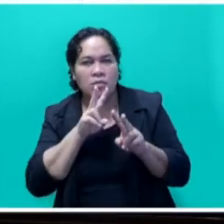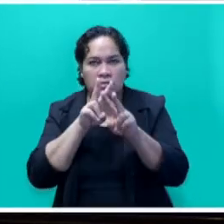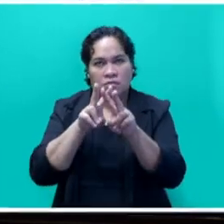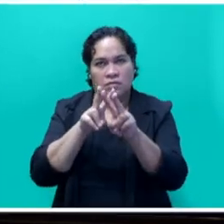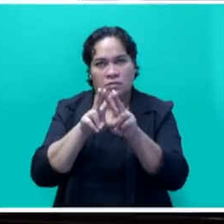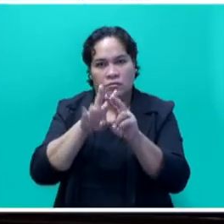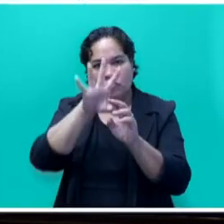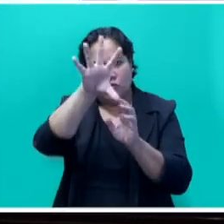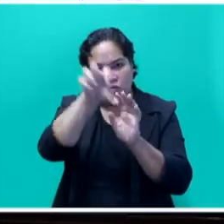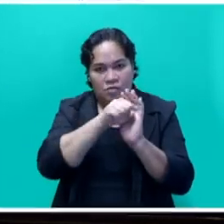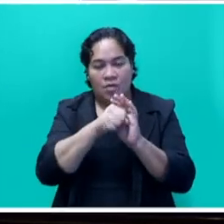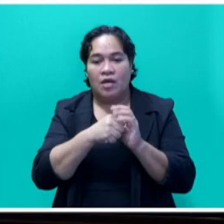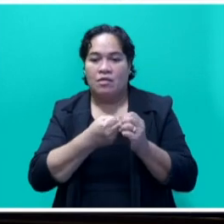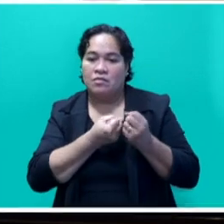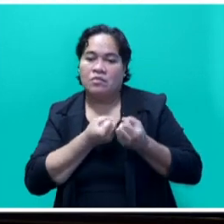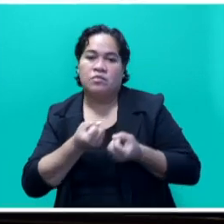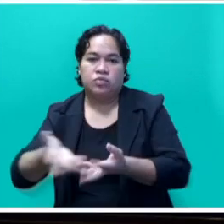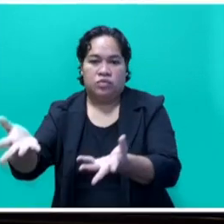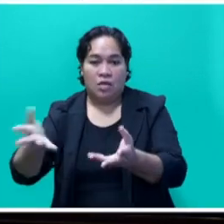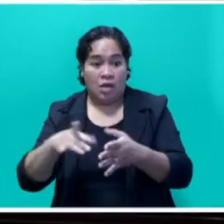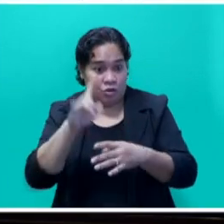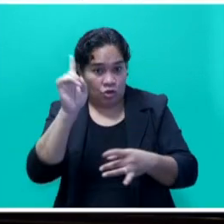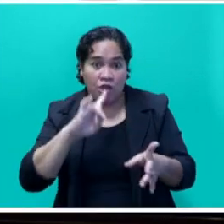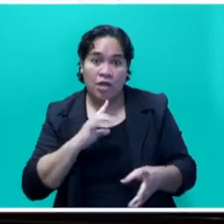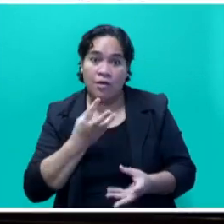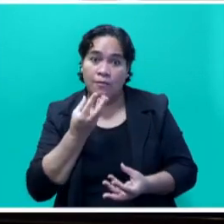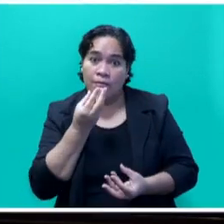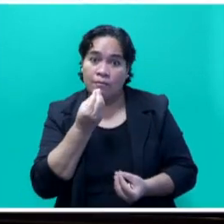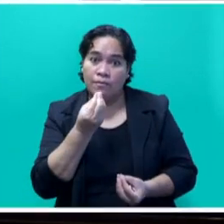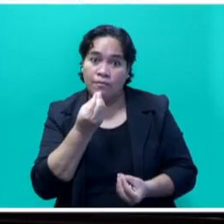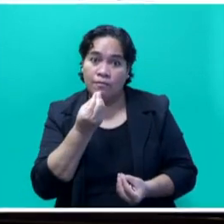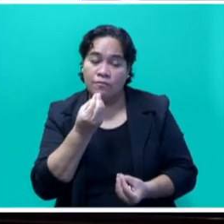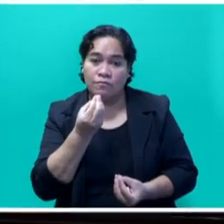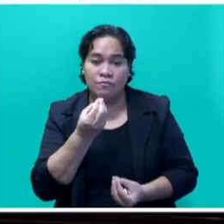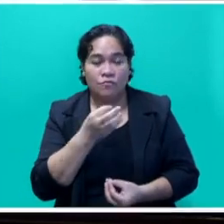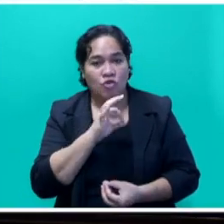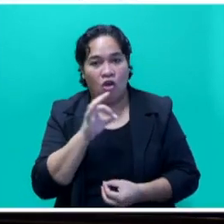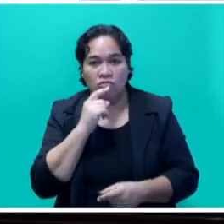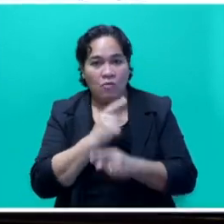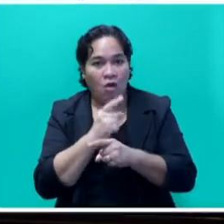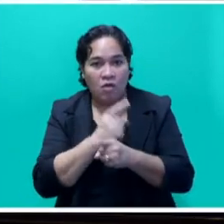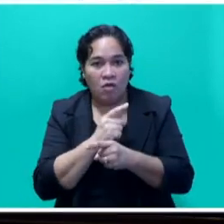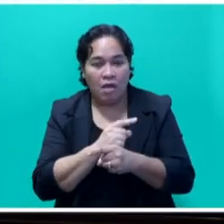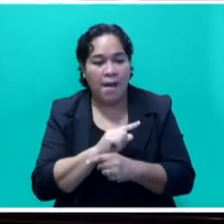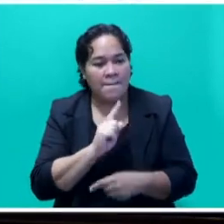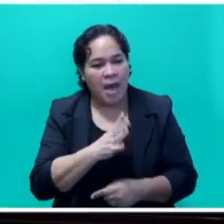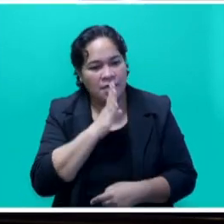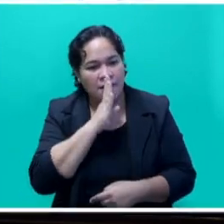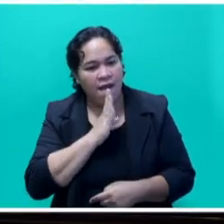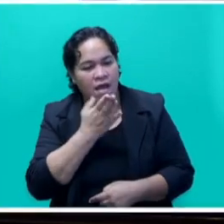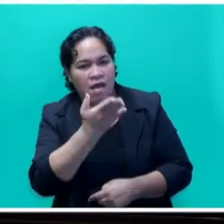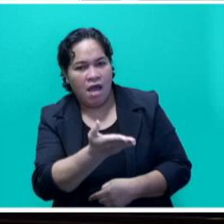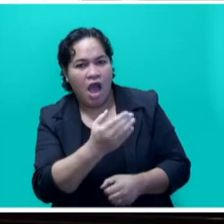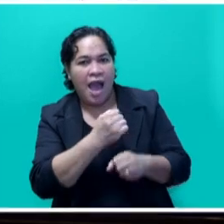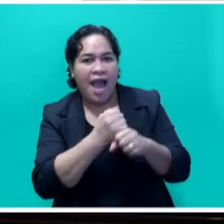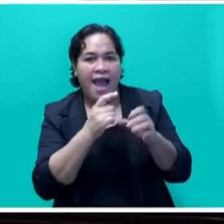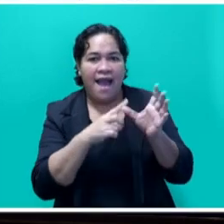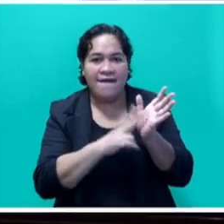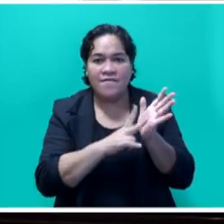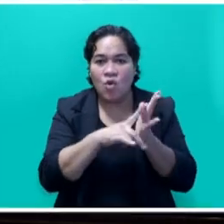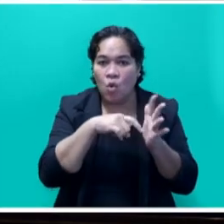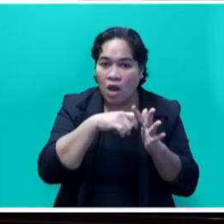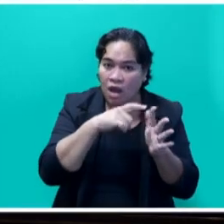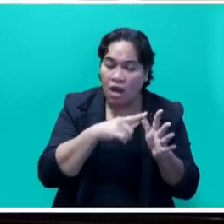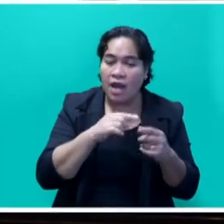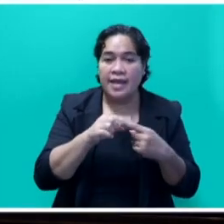they've gone along with it. Today, she did not speak, because she's on very soft ground. Yet, unfortunately, Honorable Gavoka, the leader of opposition,